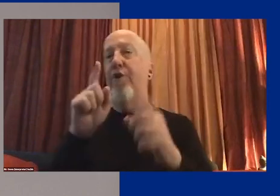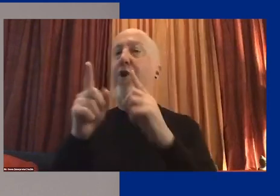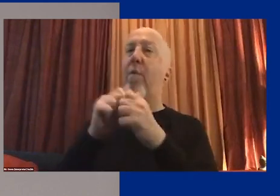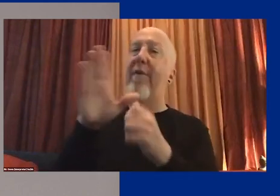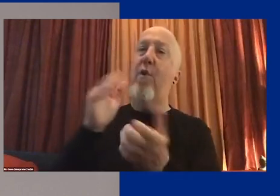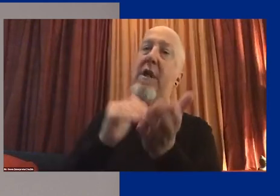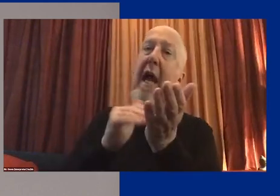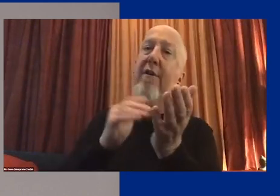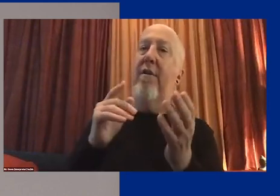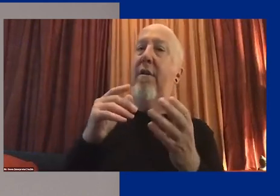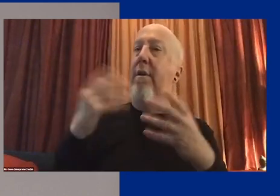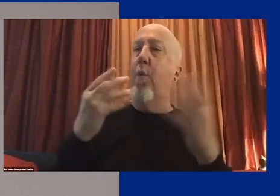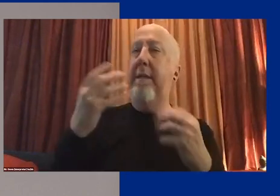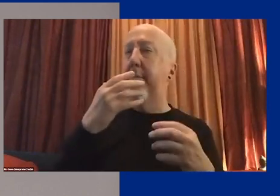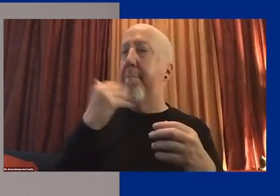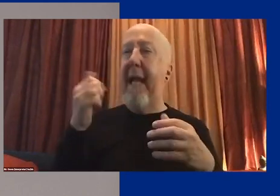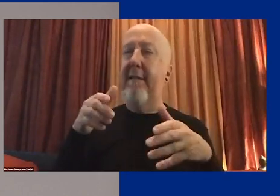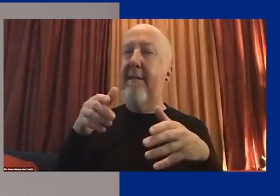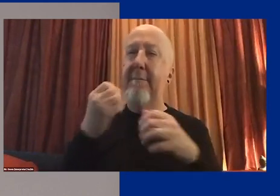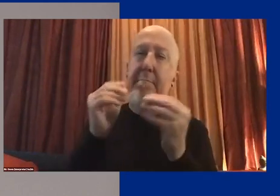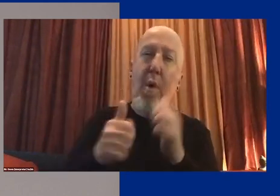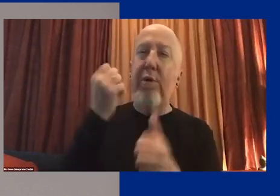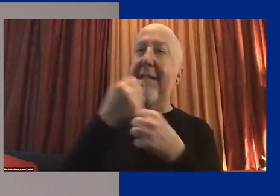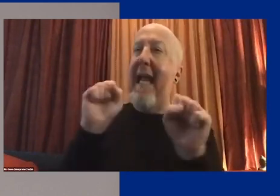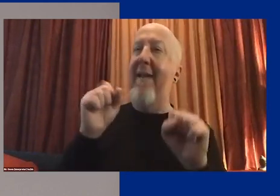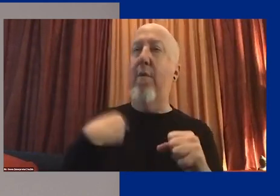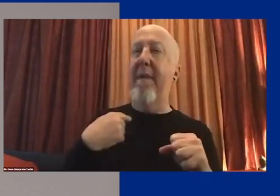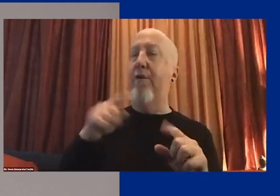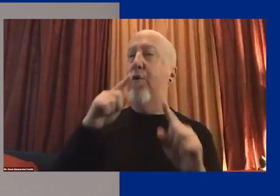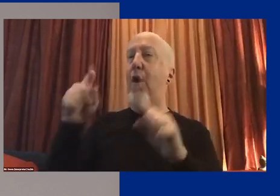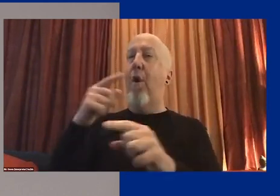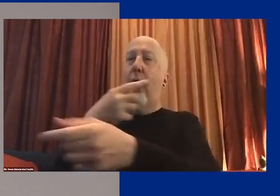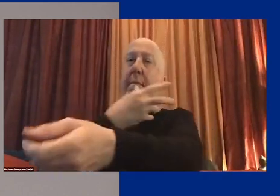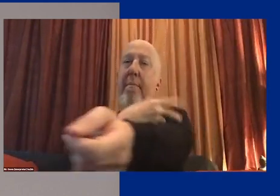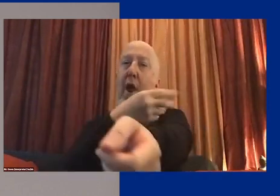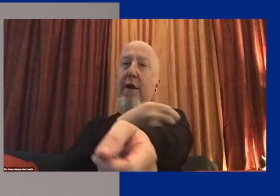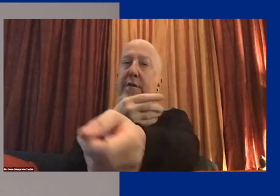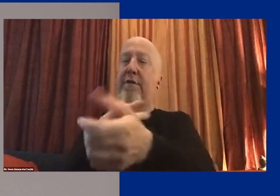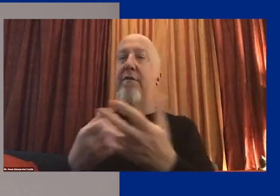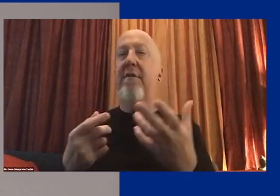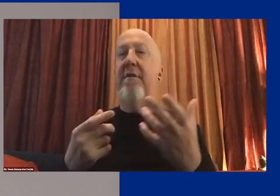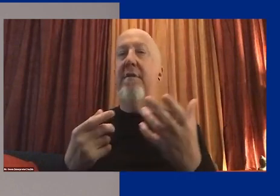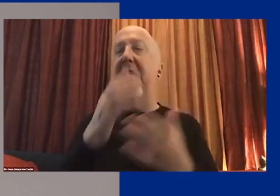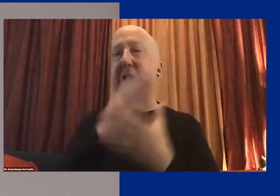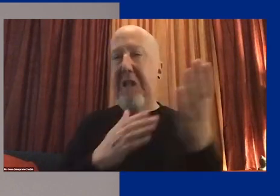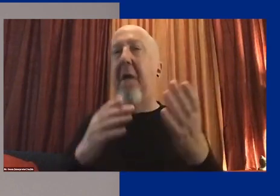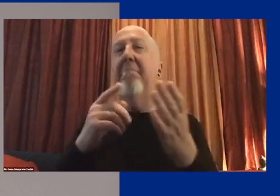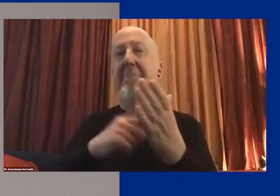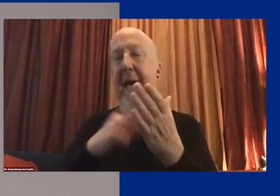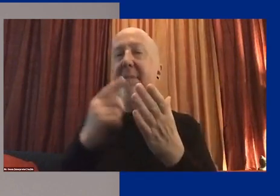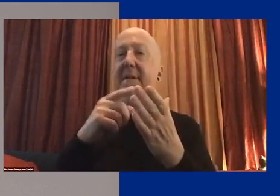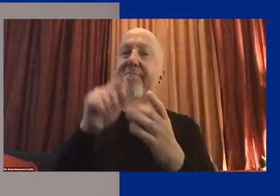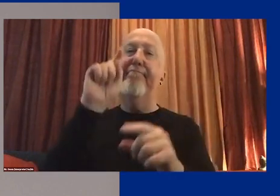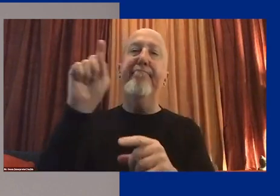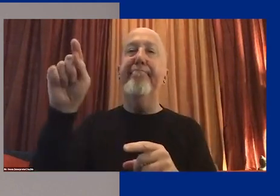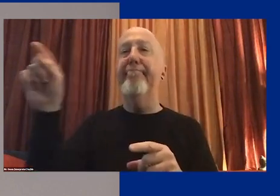most safely to get your blood drawn and tested. There are a few circumstances like that where there may need to be